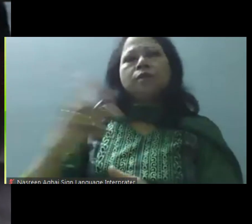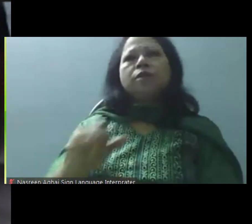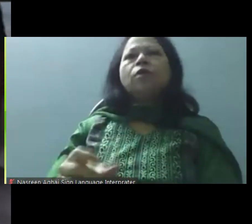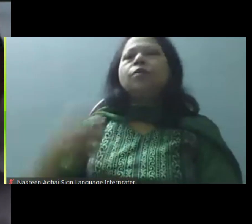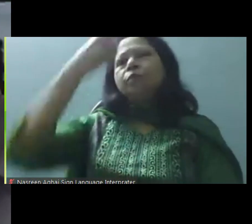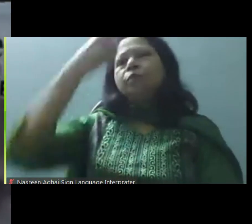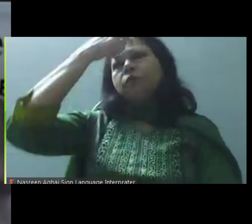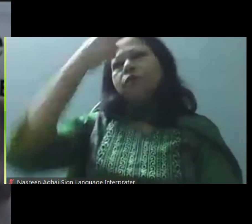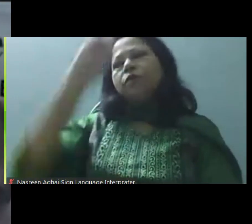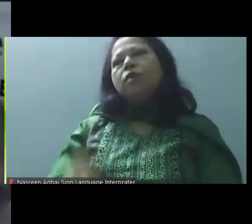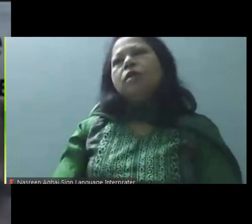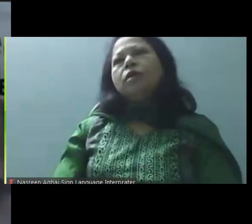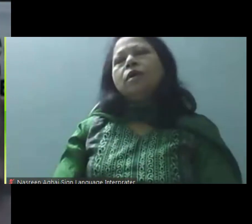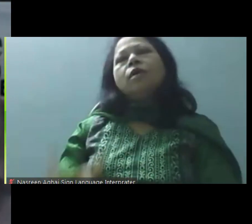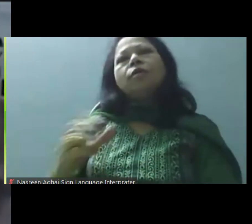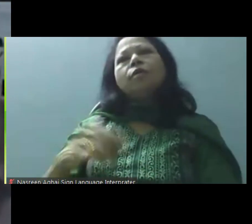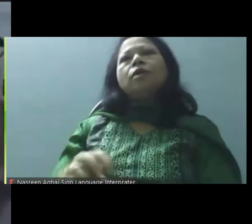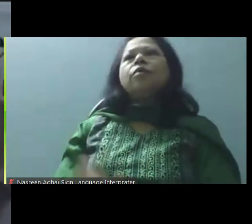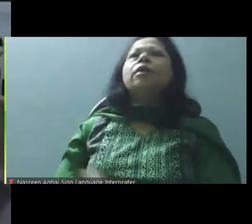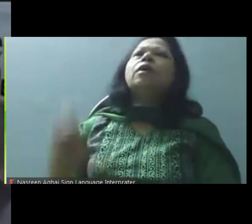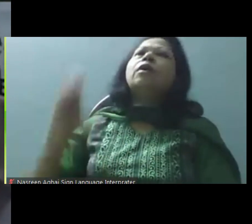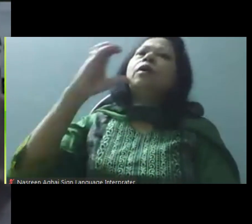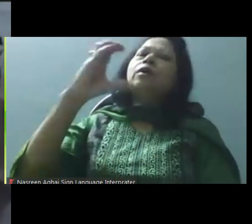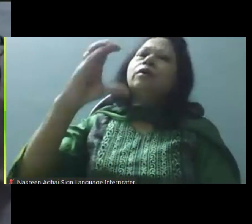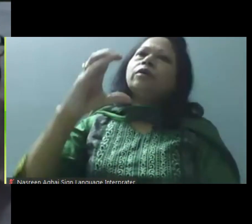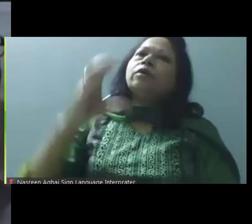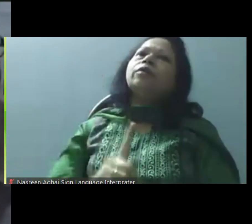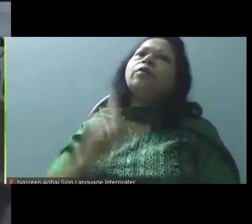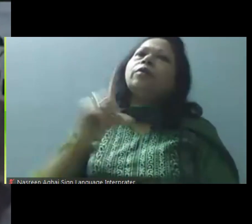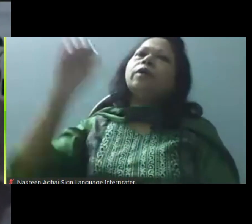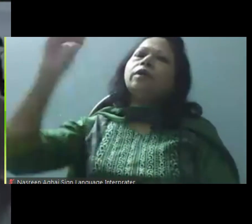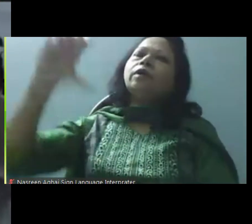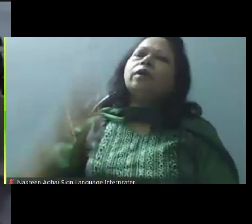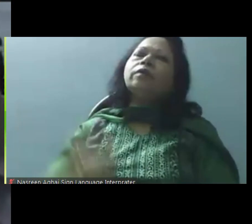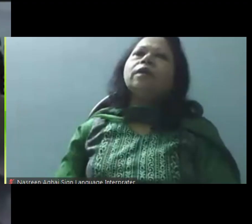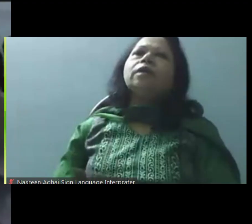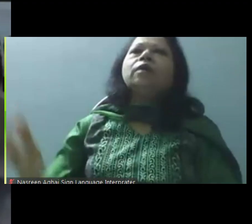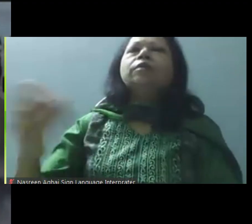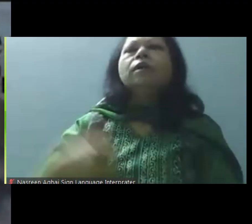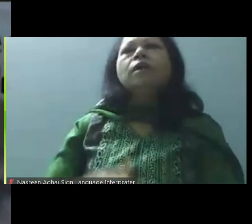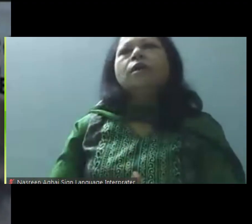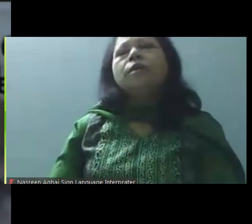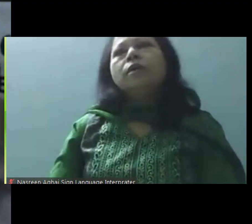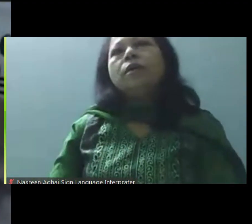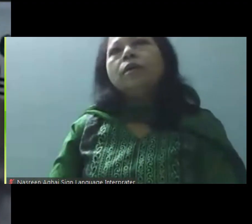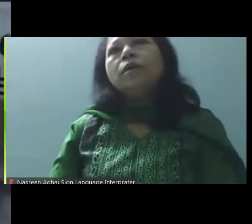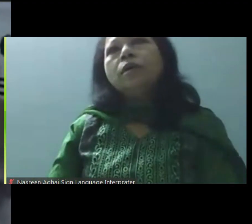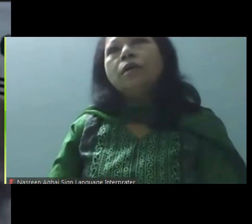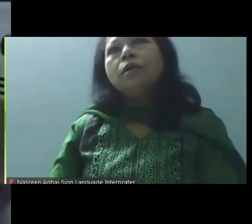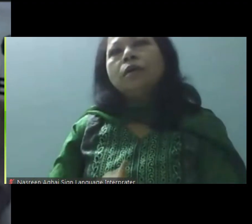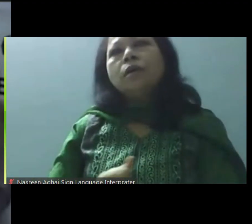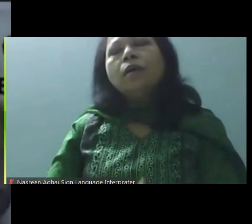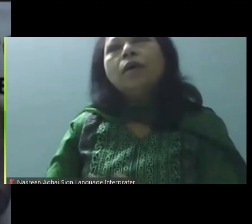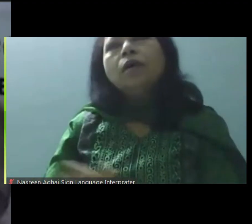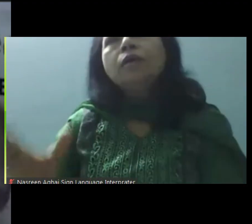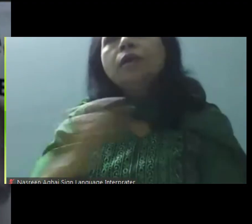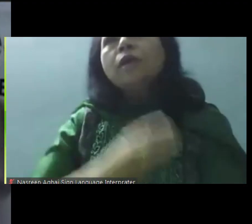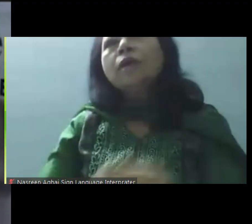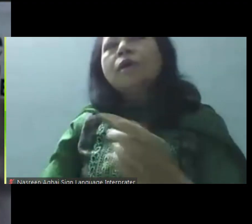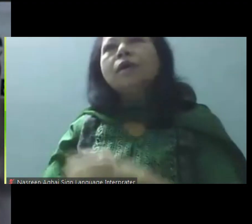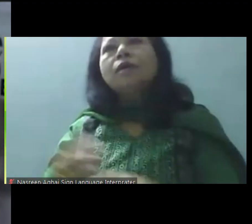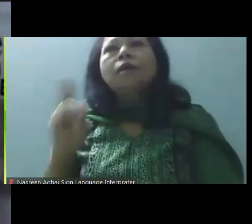of Corona. So far, we are really, our disabled community is doing